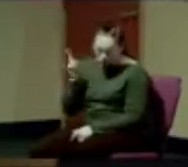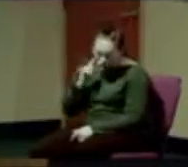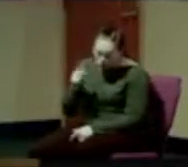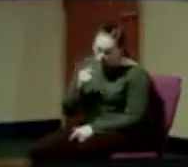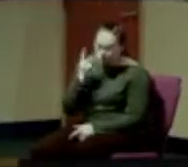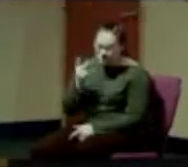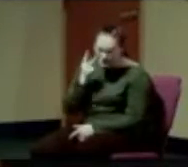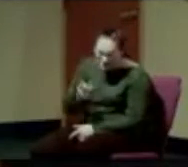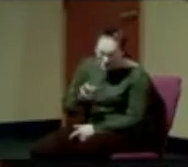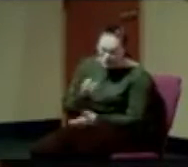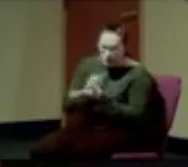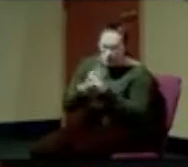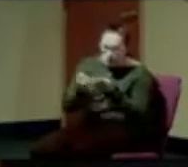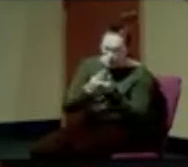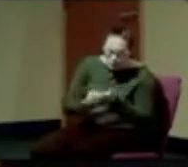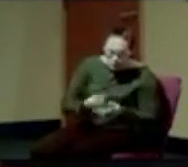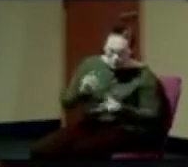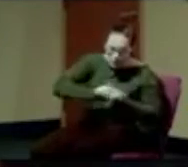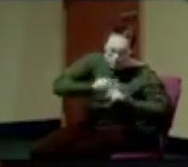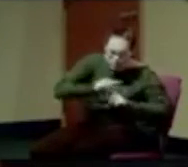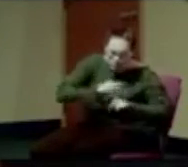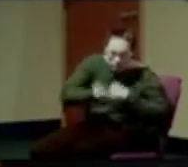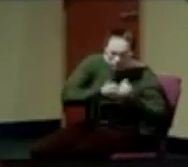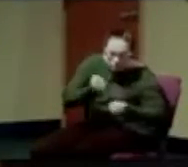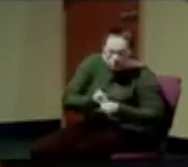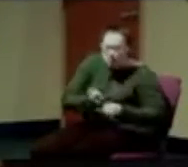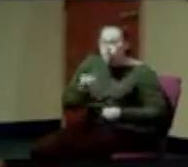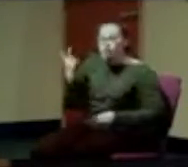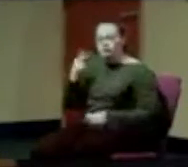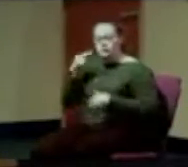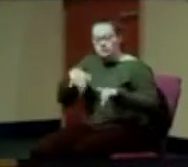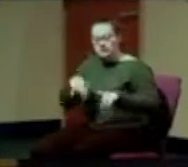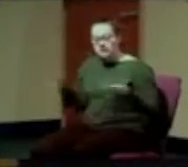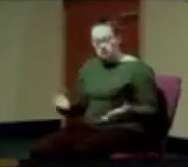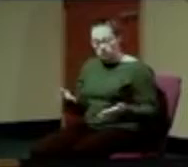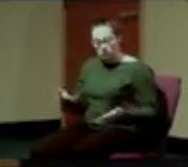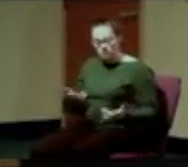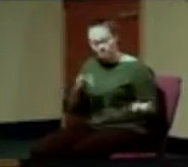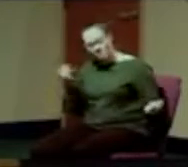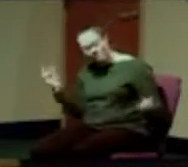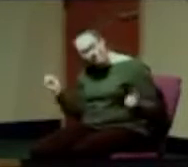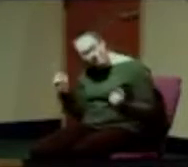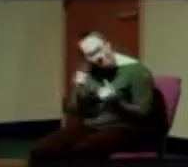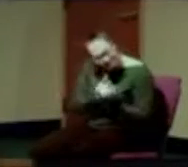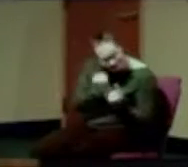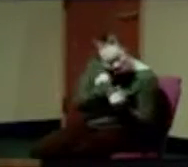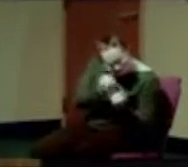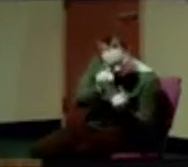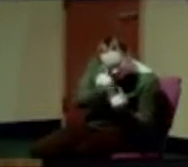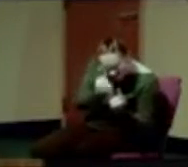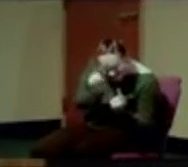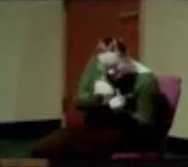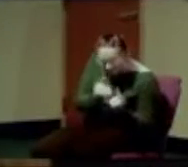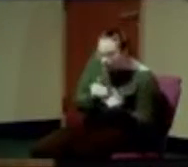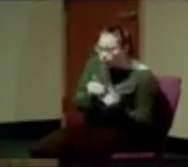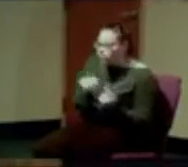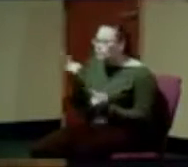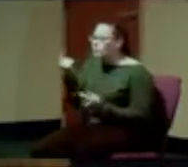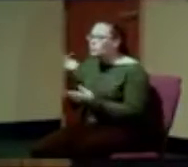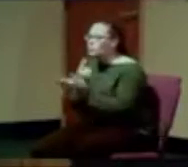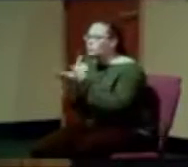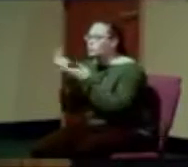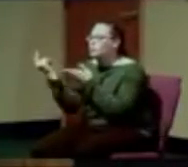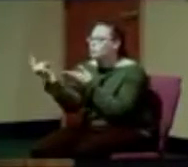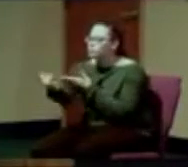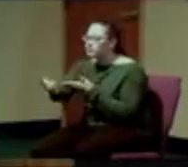for weeks and weeks, weeks, months and months. Today is the day of visitation. Because what happens 1 week from now as we start